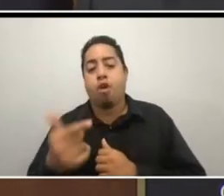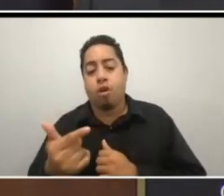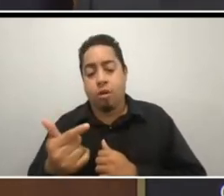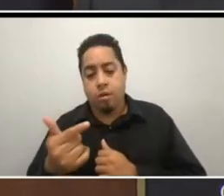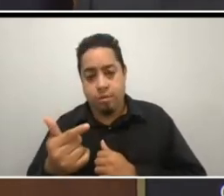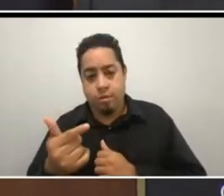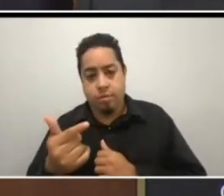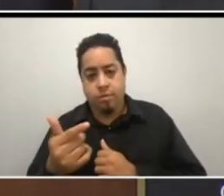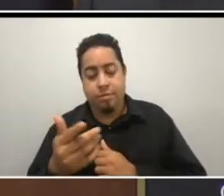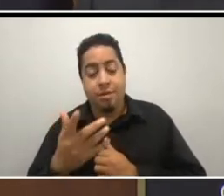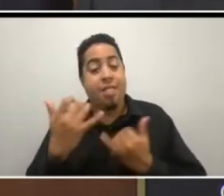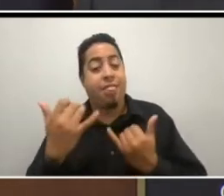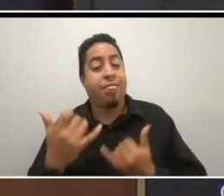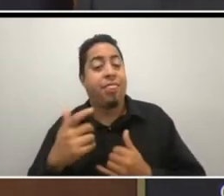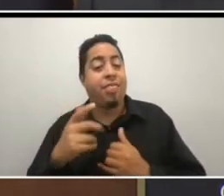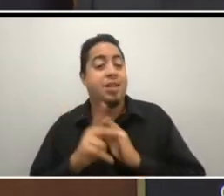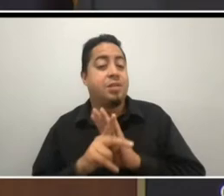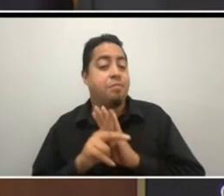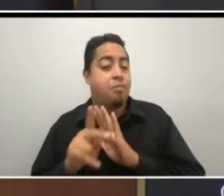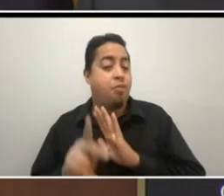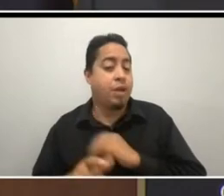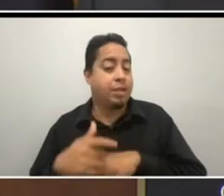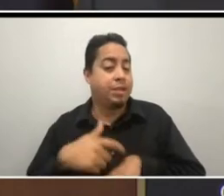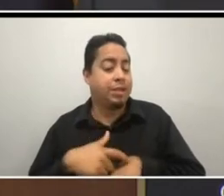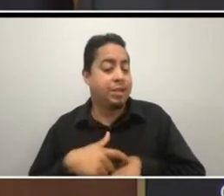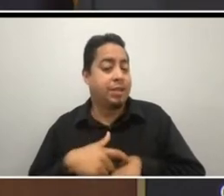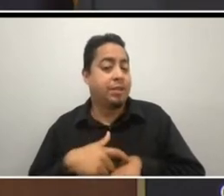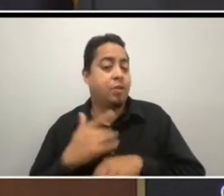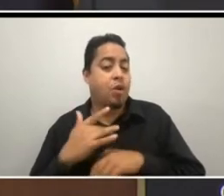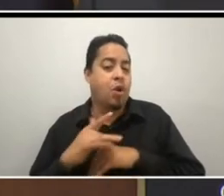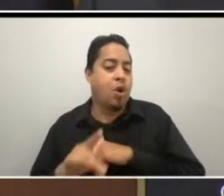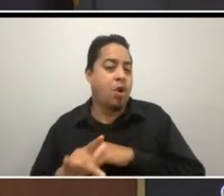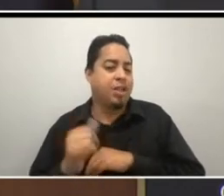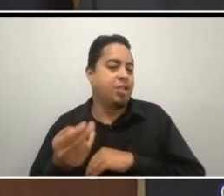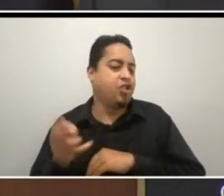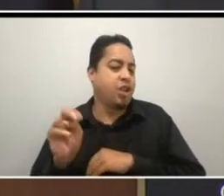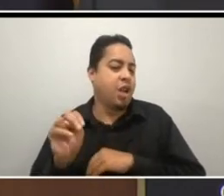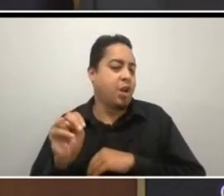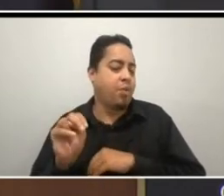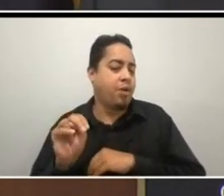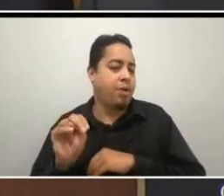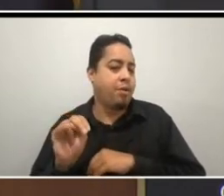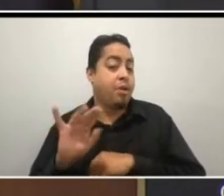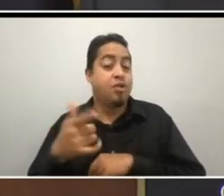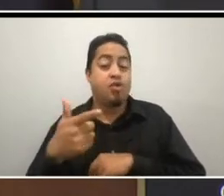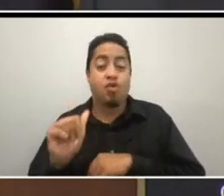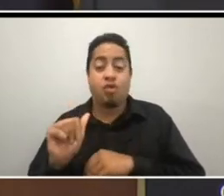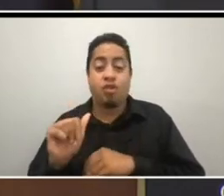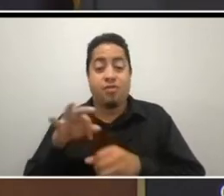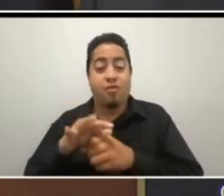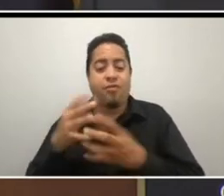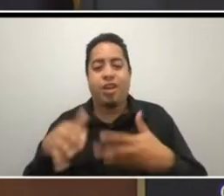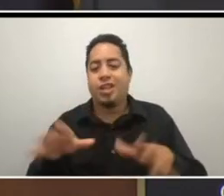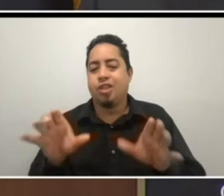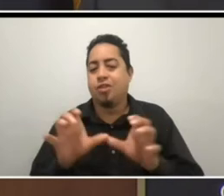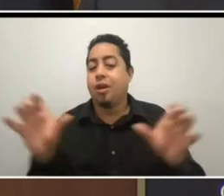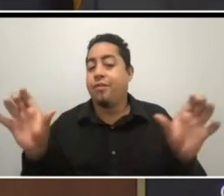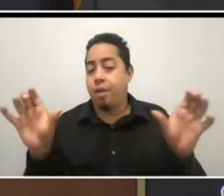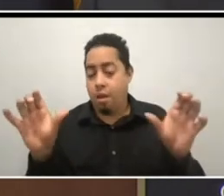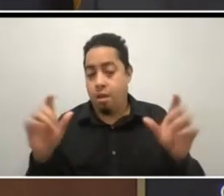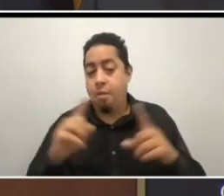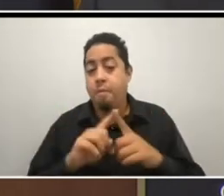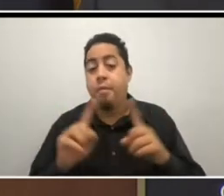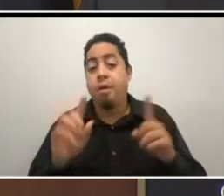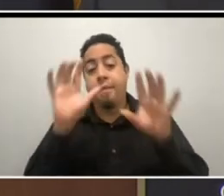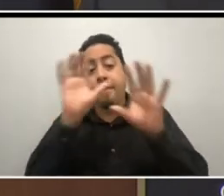this point in time, early January, the election in Georgia had already been certified. But perhaps more important, the president of the United